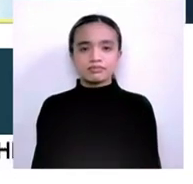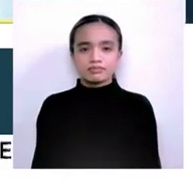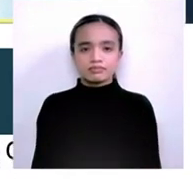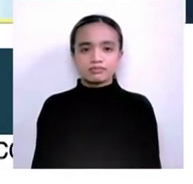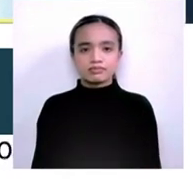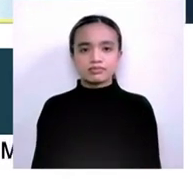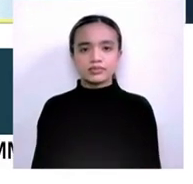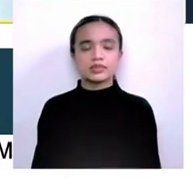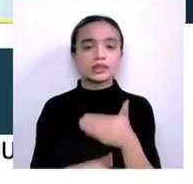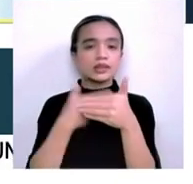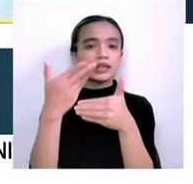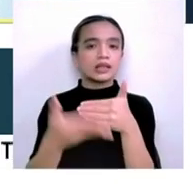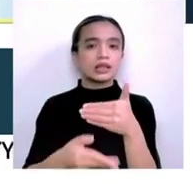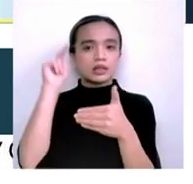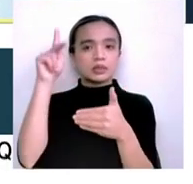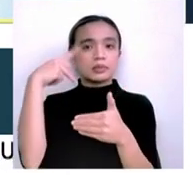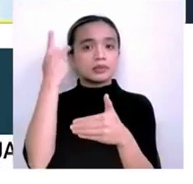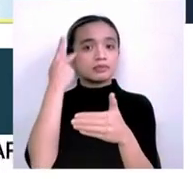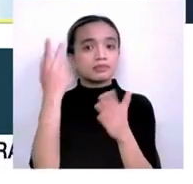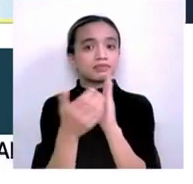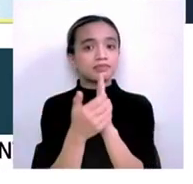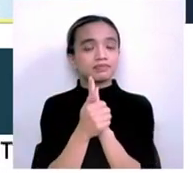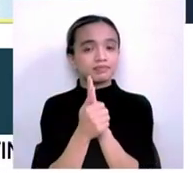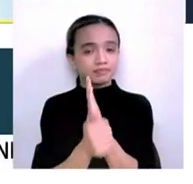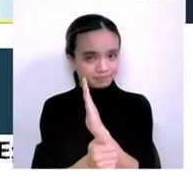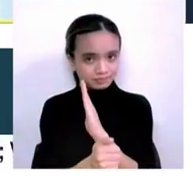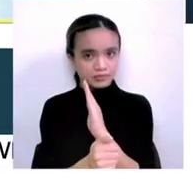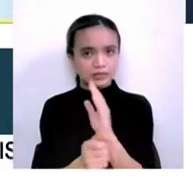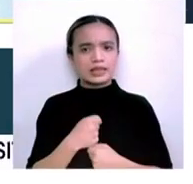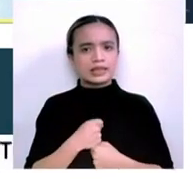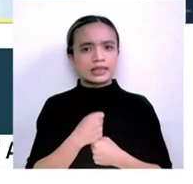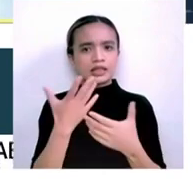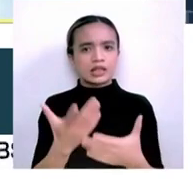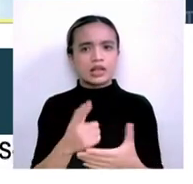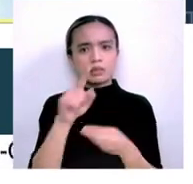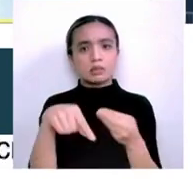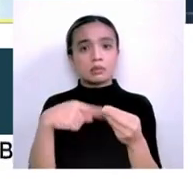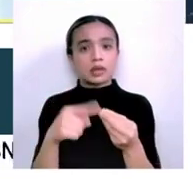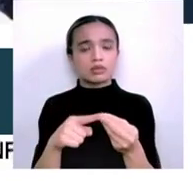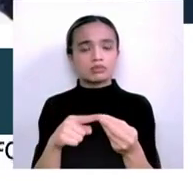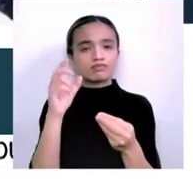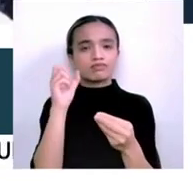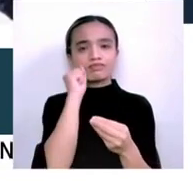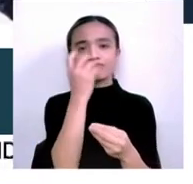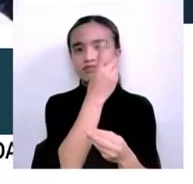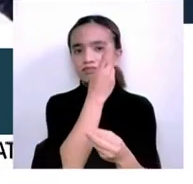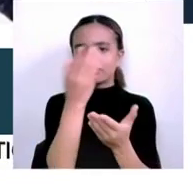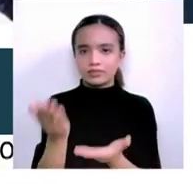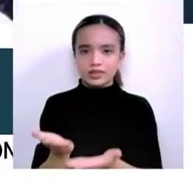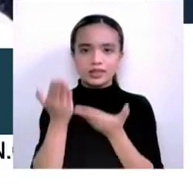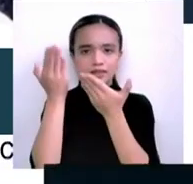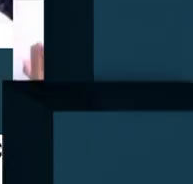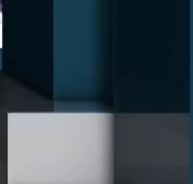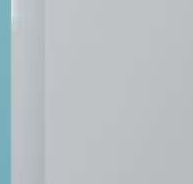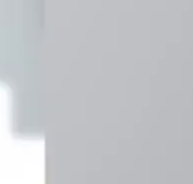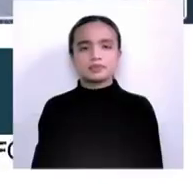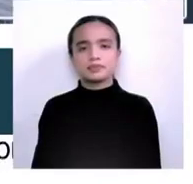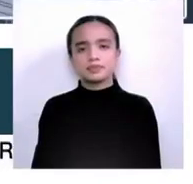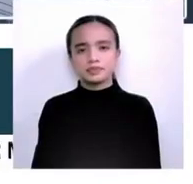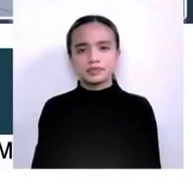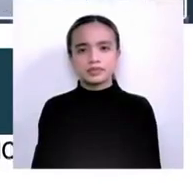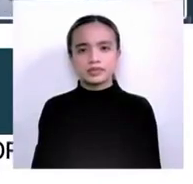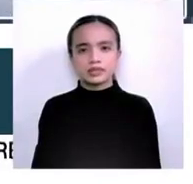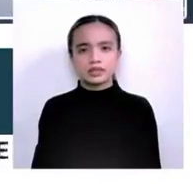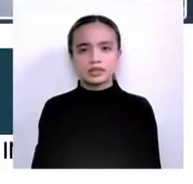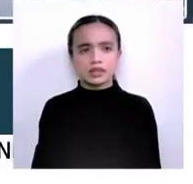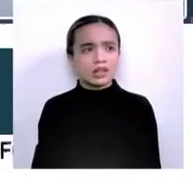Meanwhile, a political and governance expert also expressed reservations on Duterte's proposal. Where will we get the